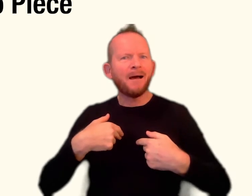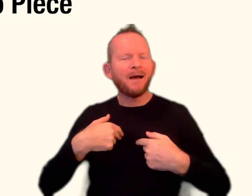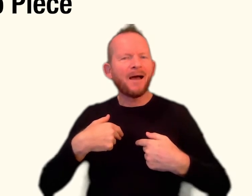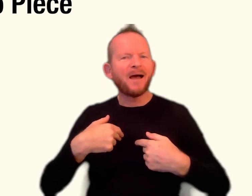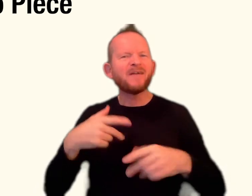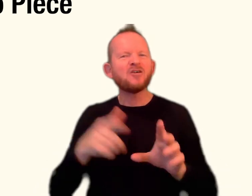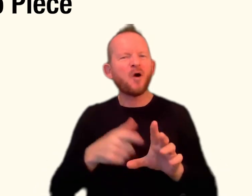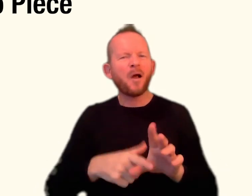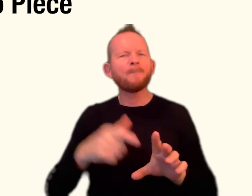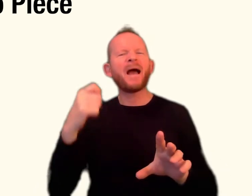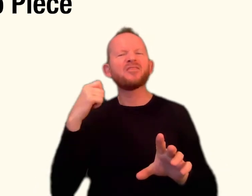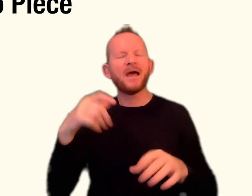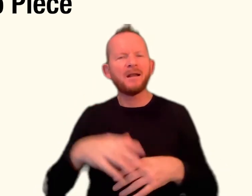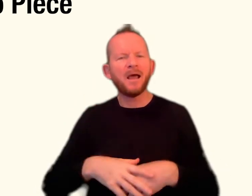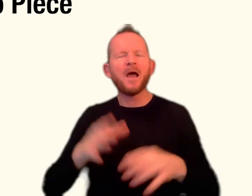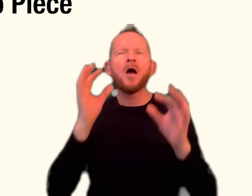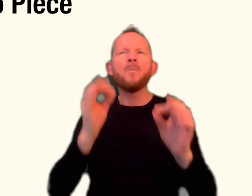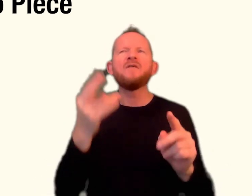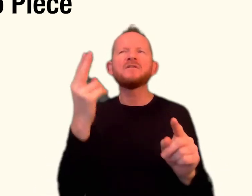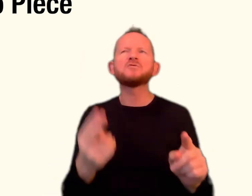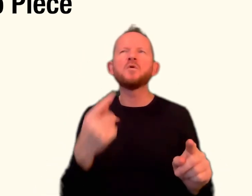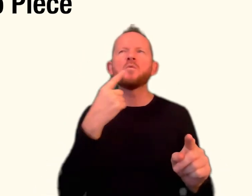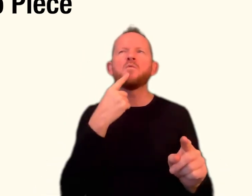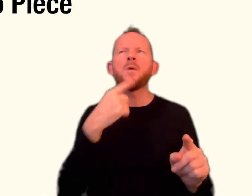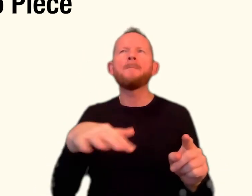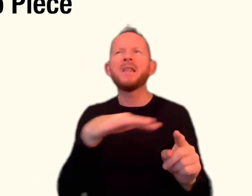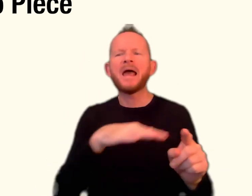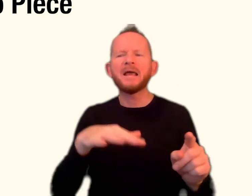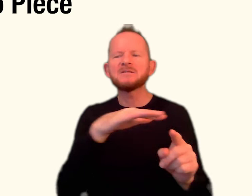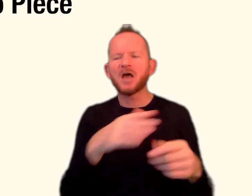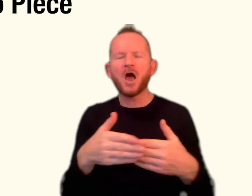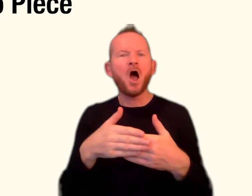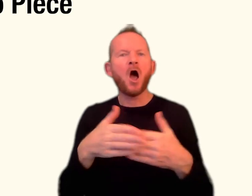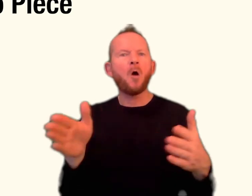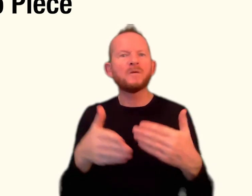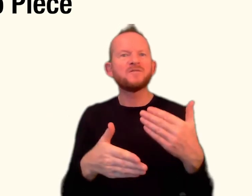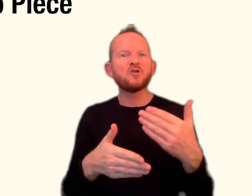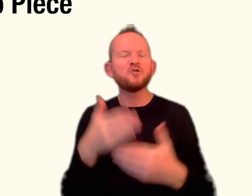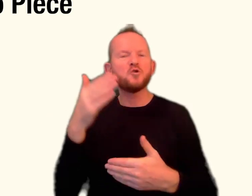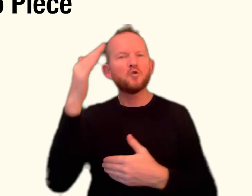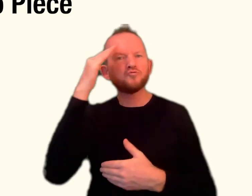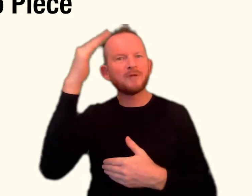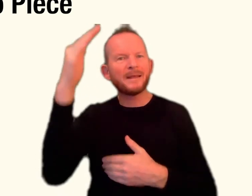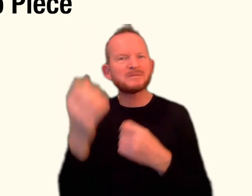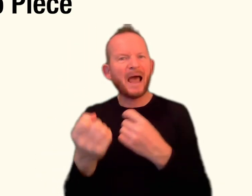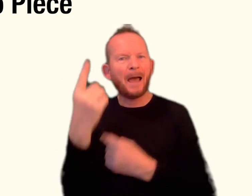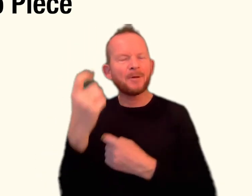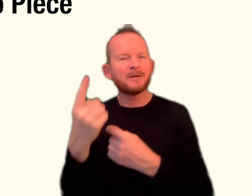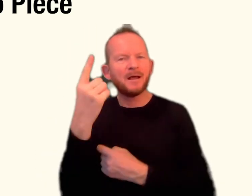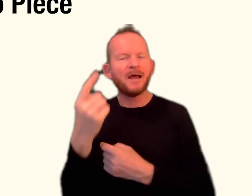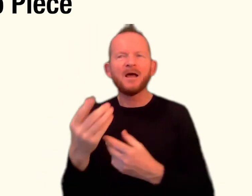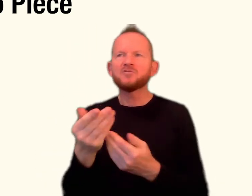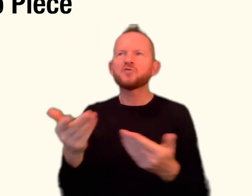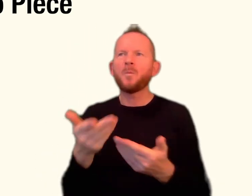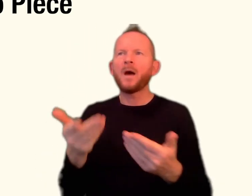was young back then? A perfect school would be a place that opens for new dreams to happen. Somewhere